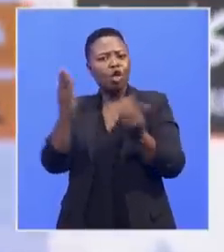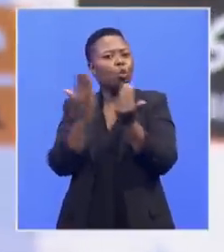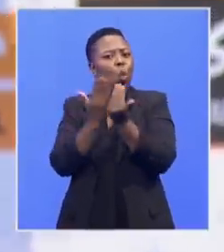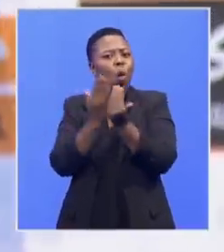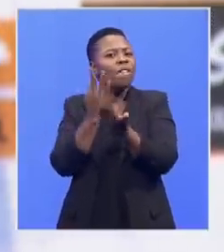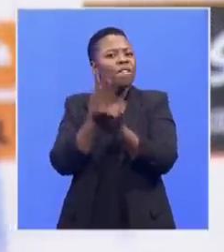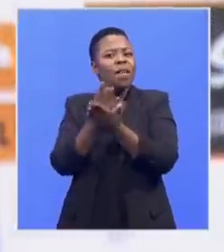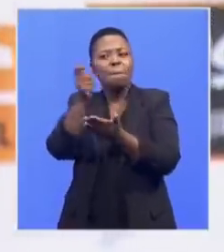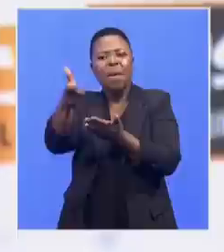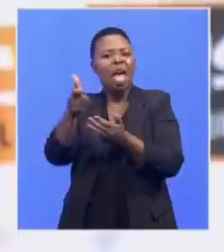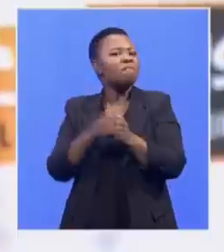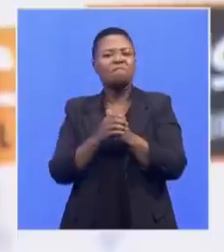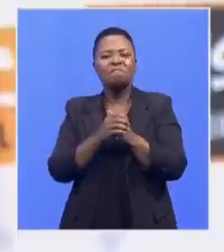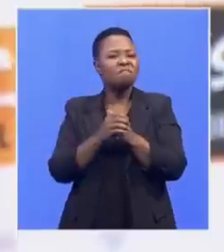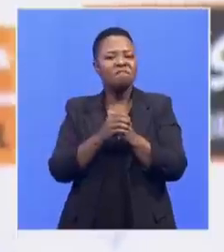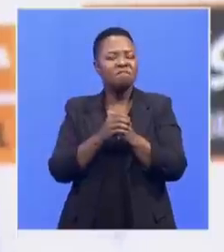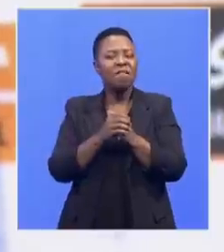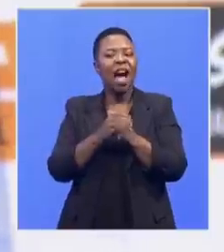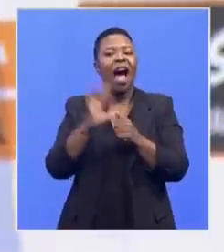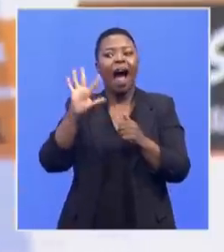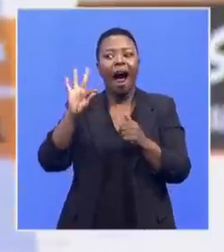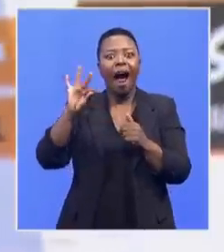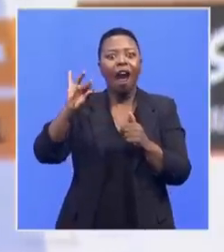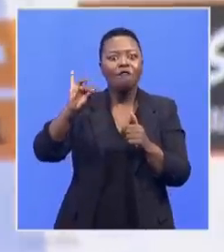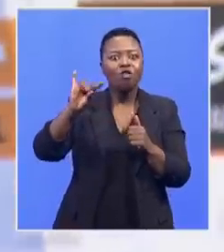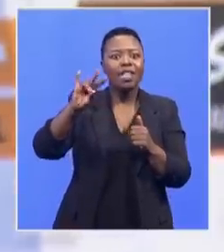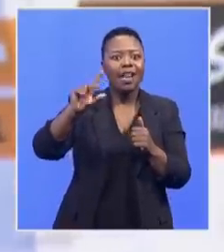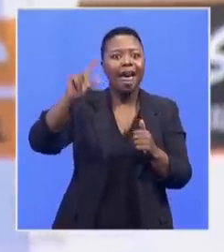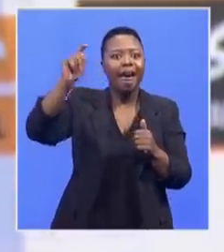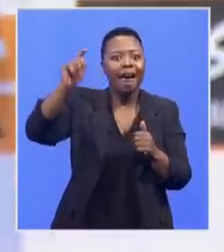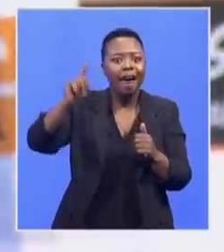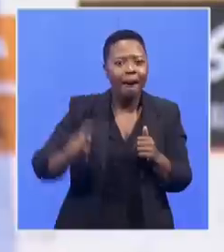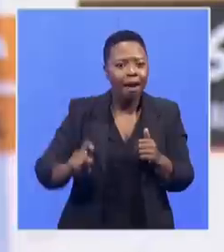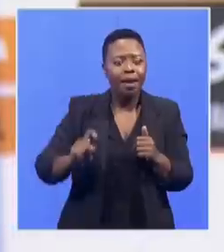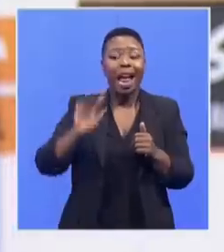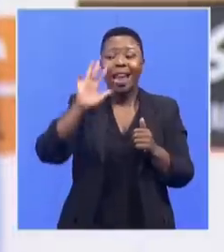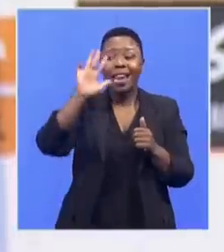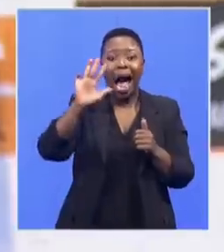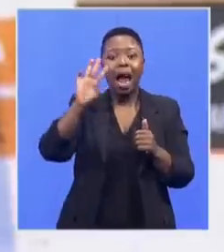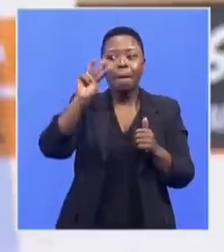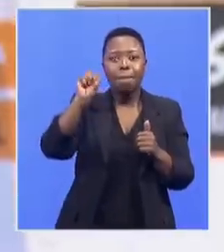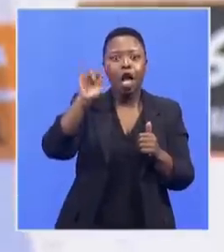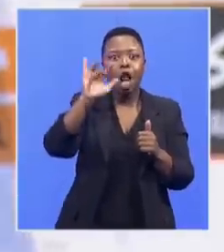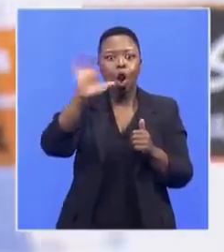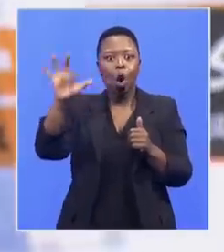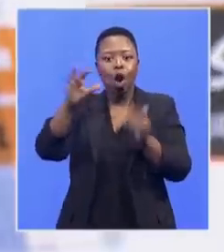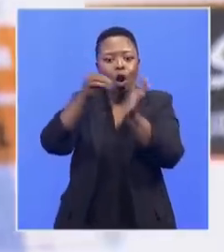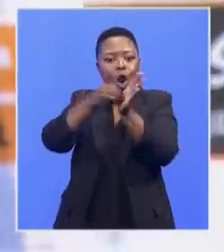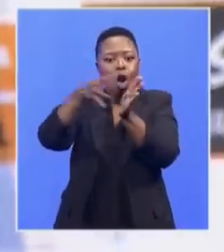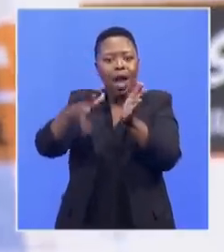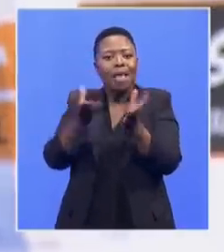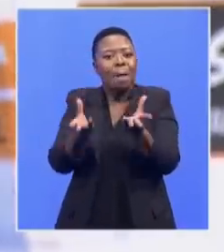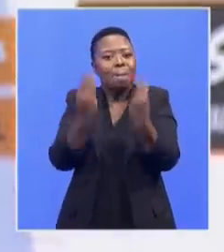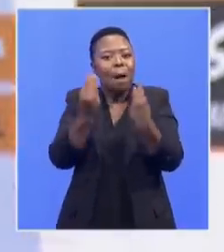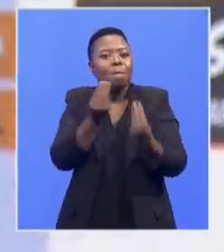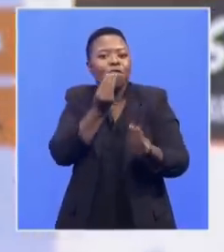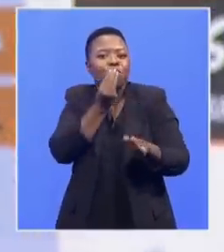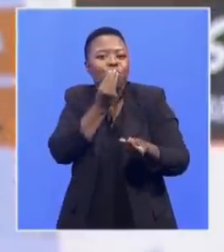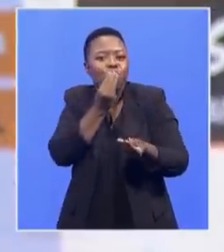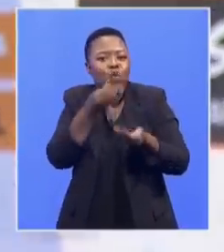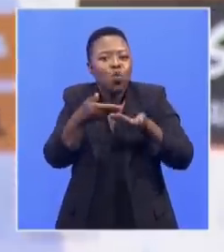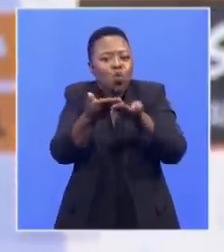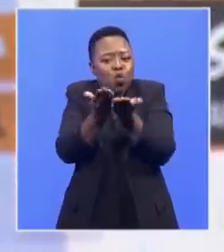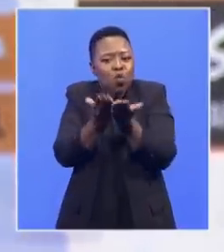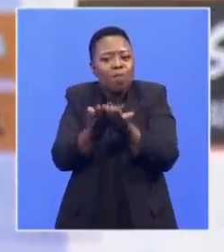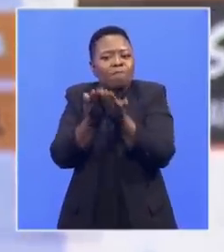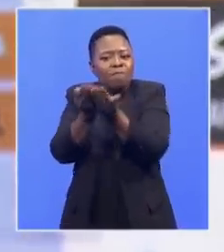Every day, 9 million learners receive a meal at school. This never